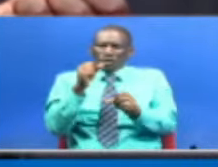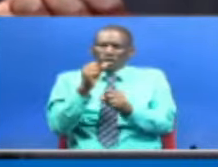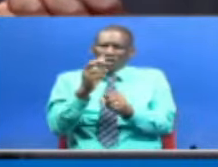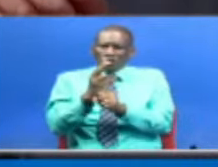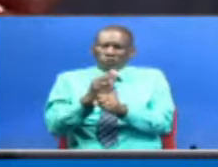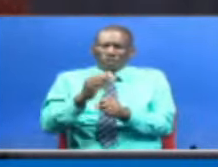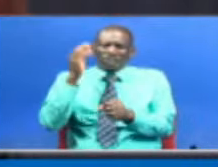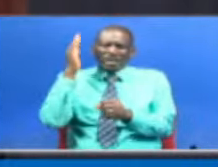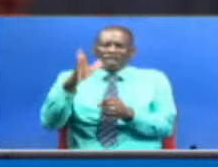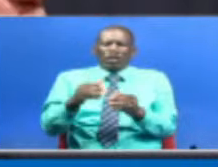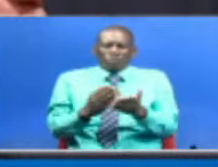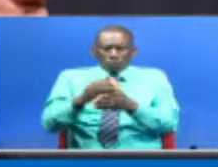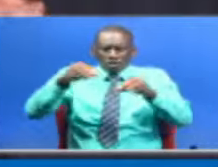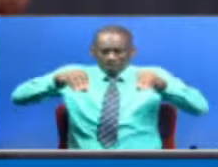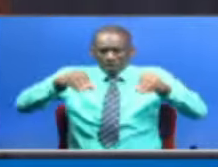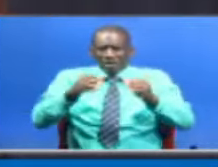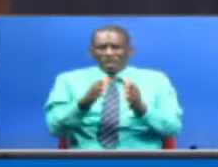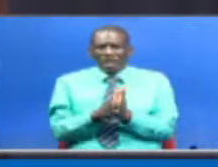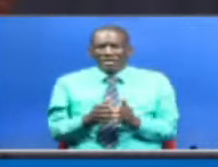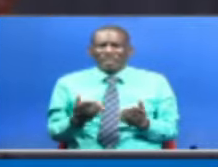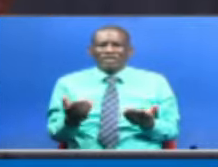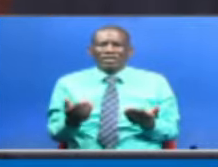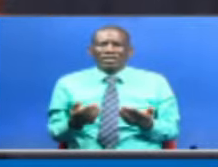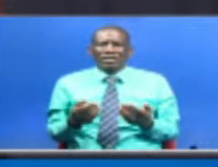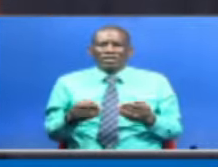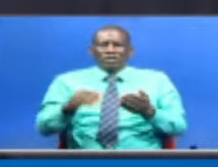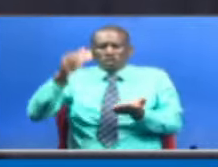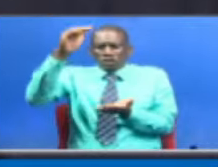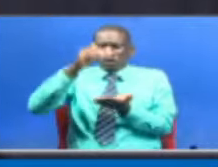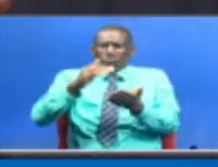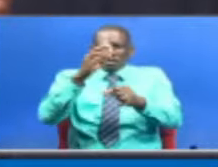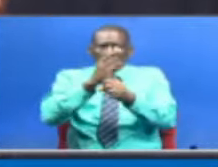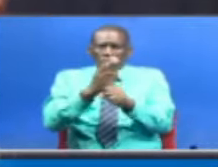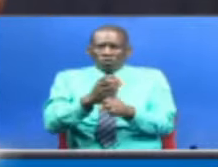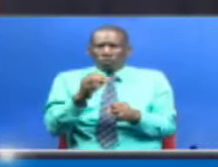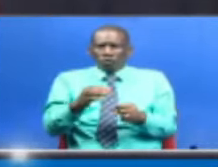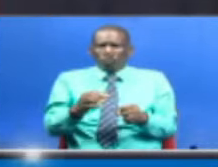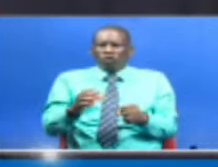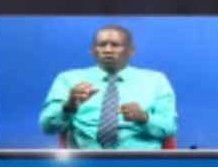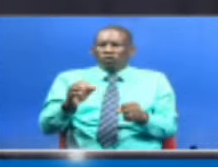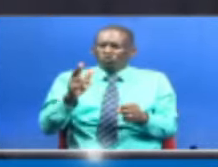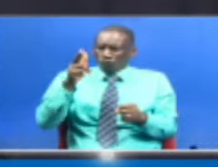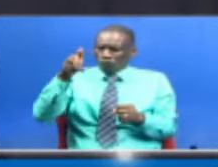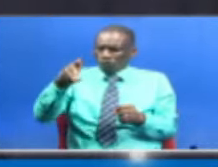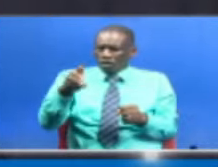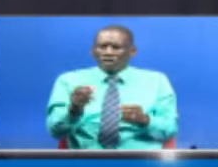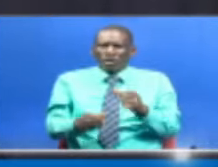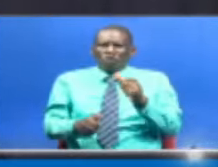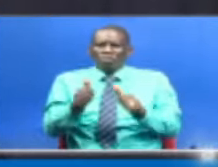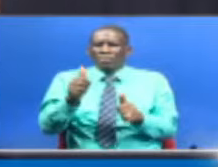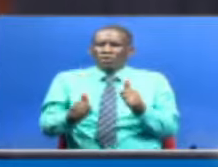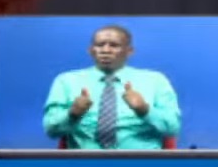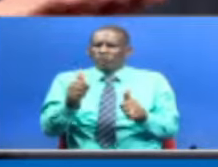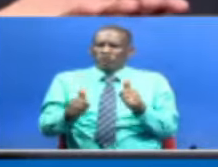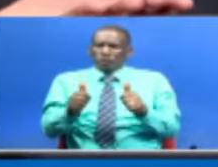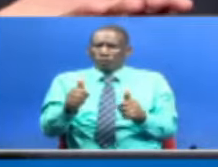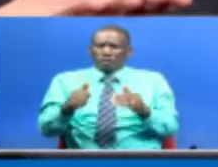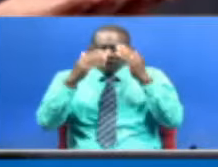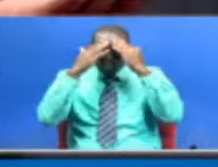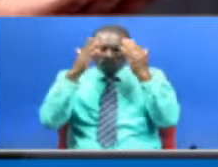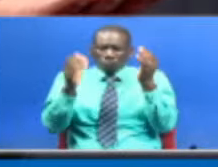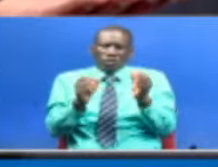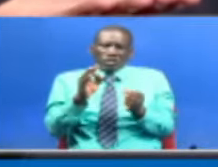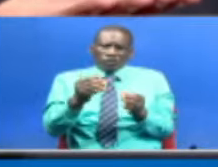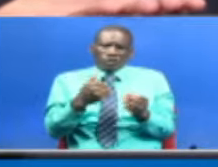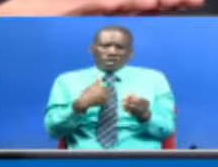storage and expire or reduce the use of fossil fuel, which I don't know whether you'll ask that, but